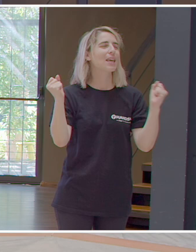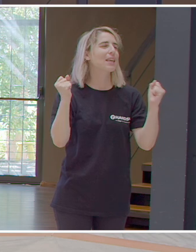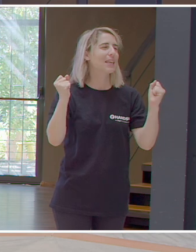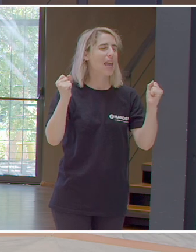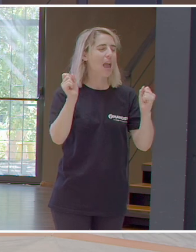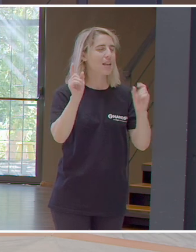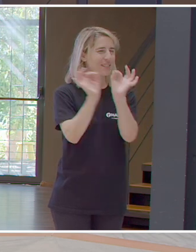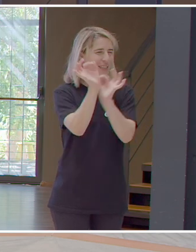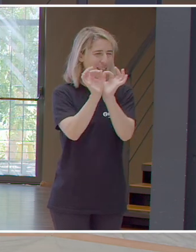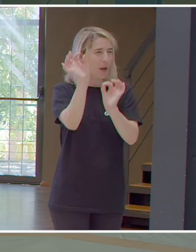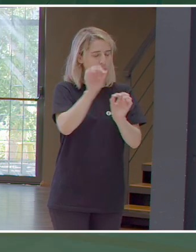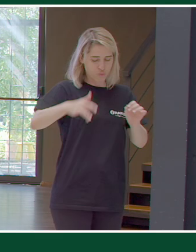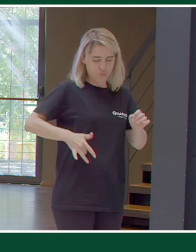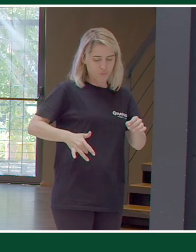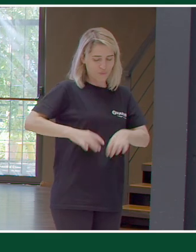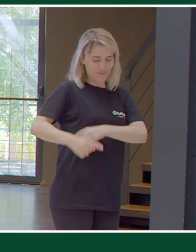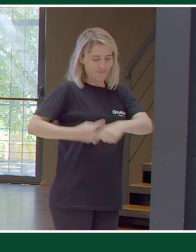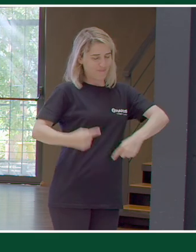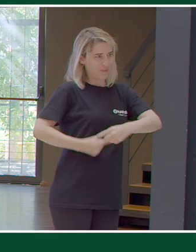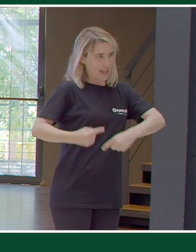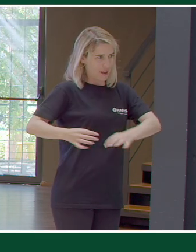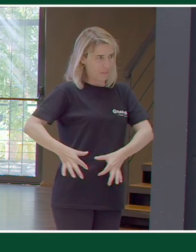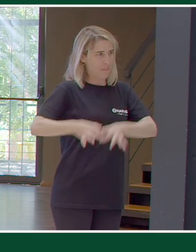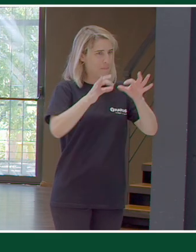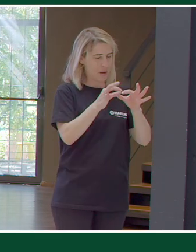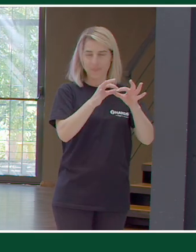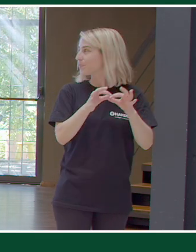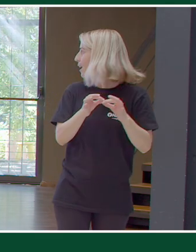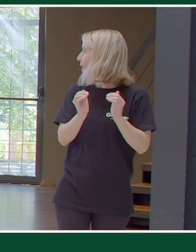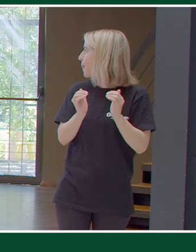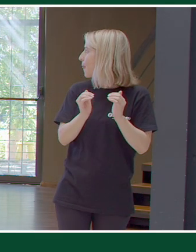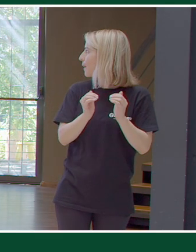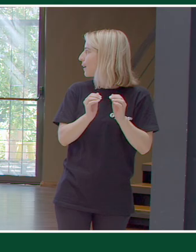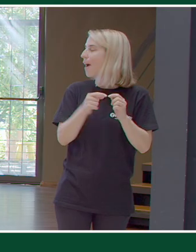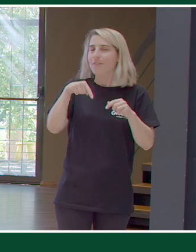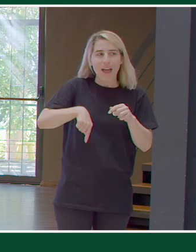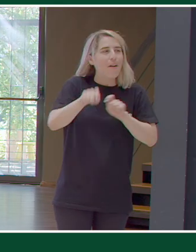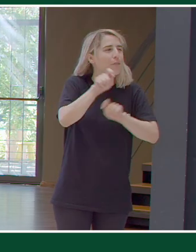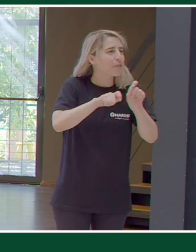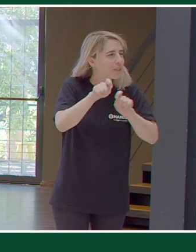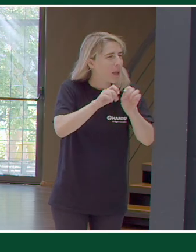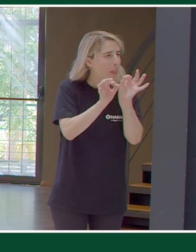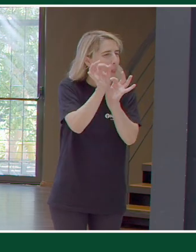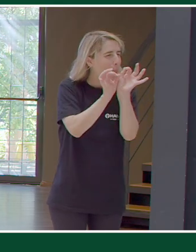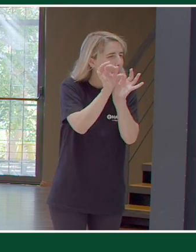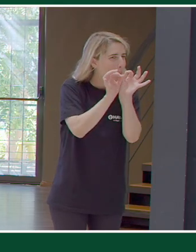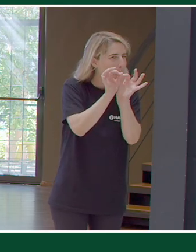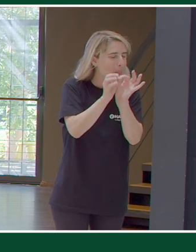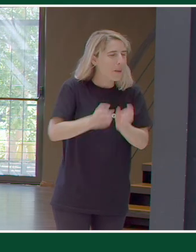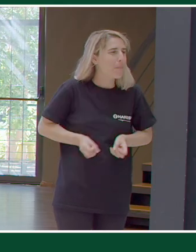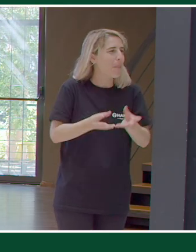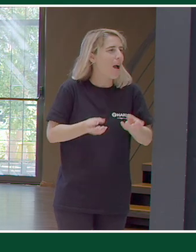colon. You can see specializing cells as these small ones, which is goblet cells producing mucin. So your gut